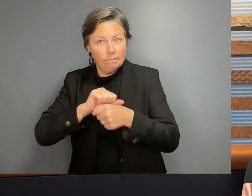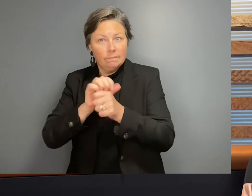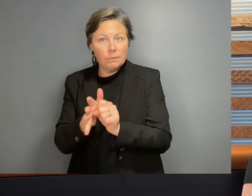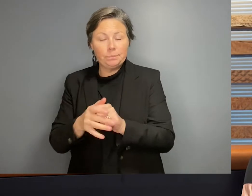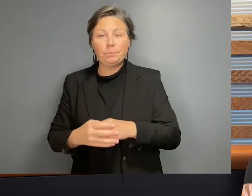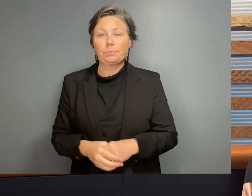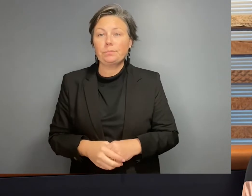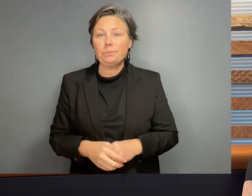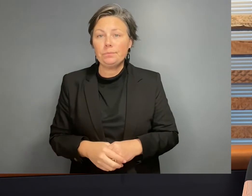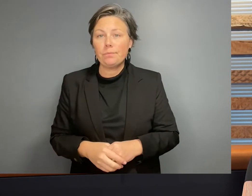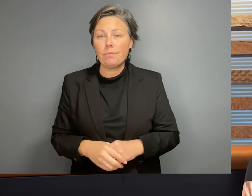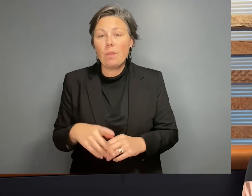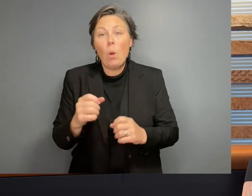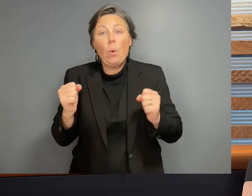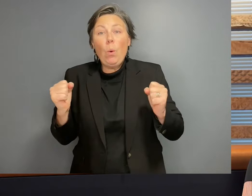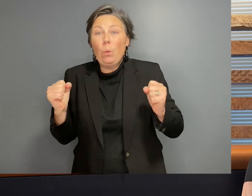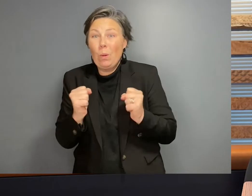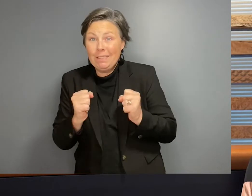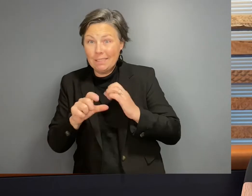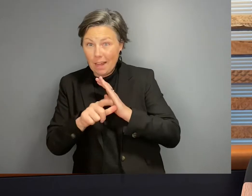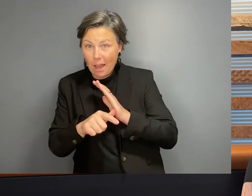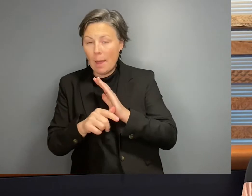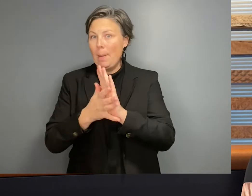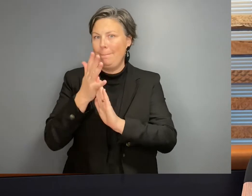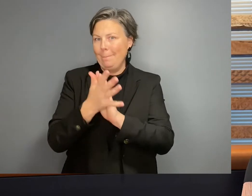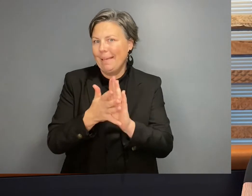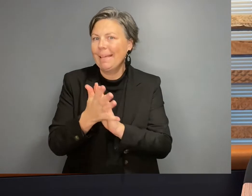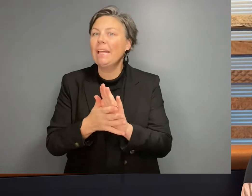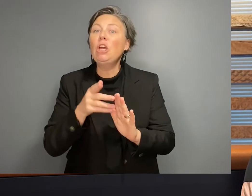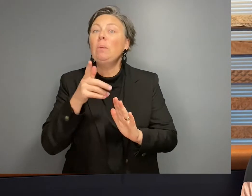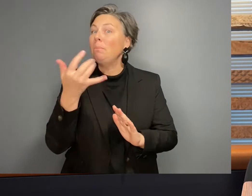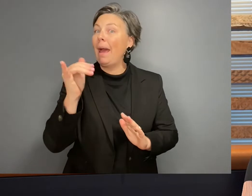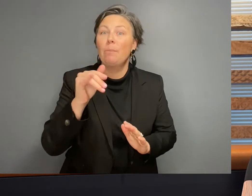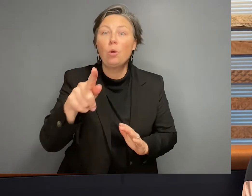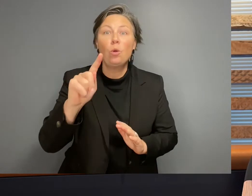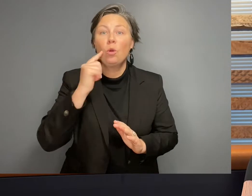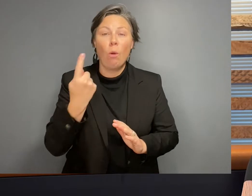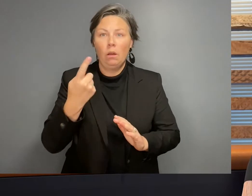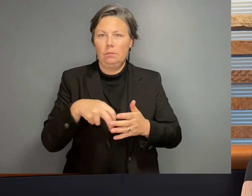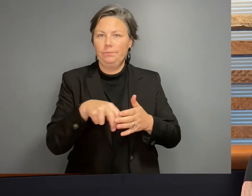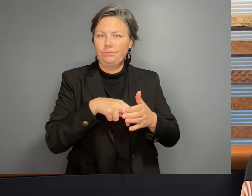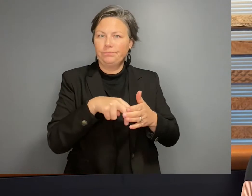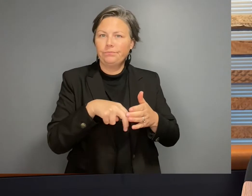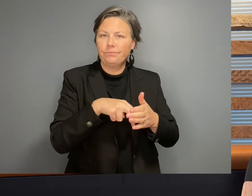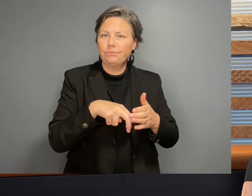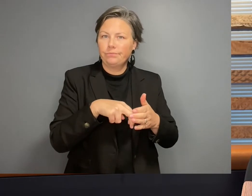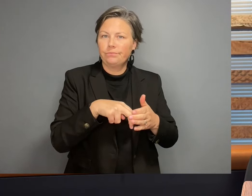illnesses also means that you need to prepare that you may need to go into